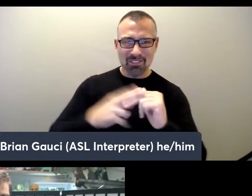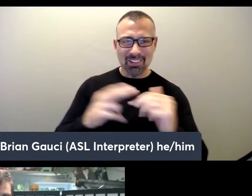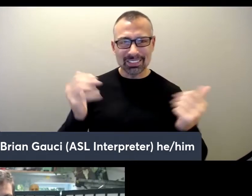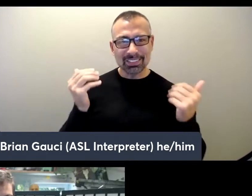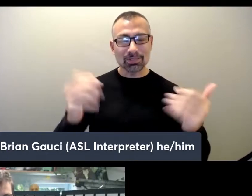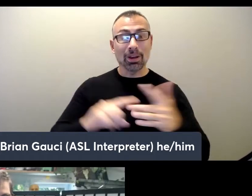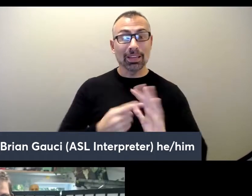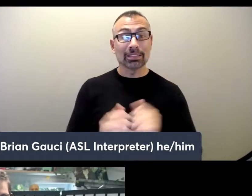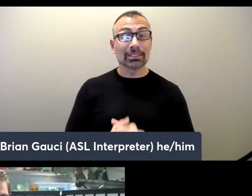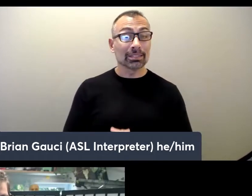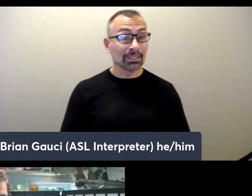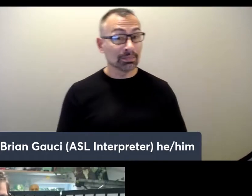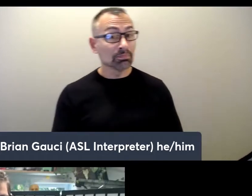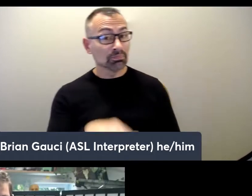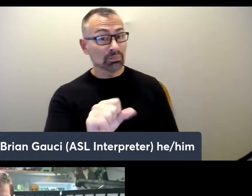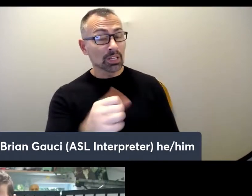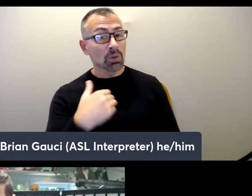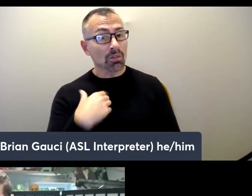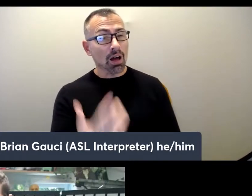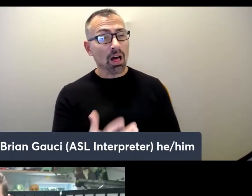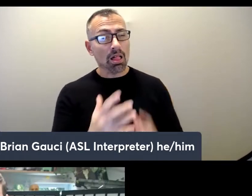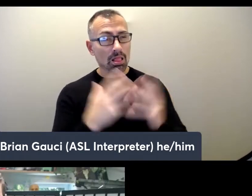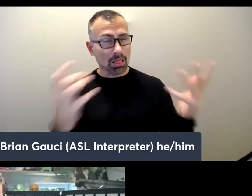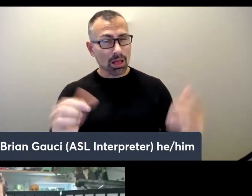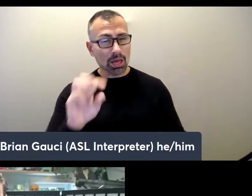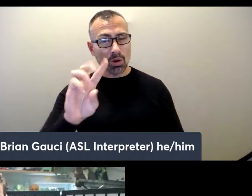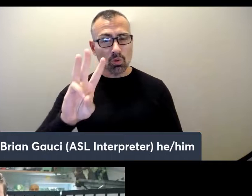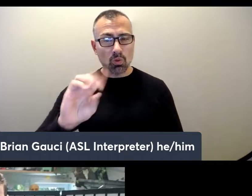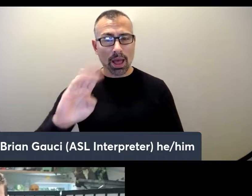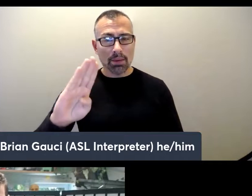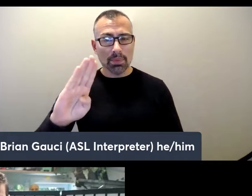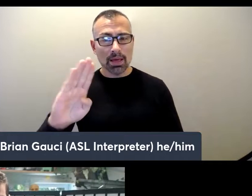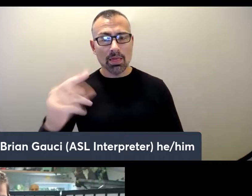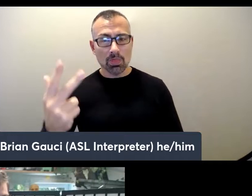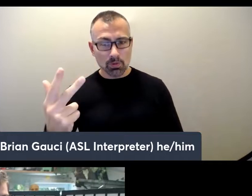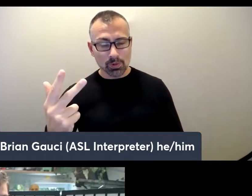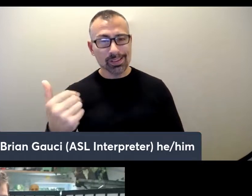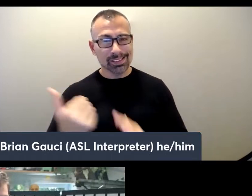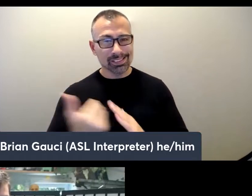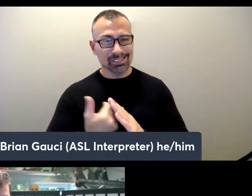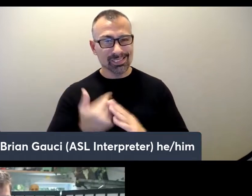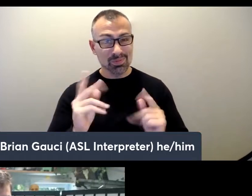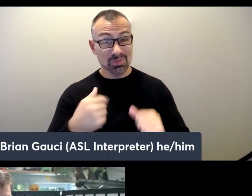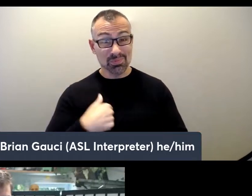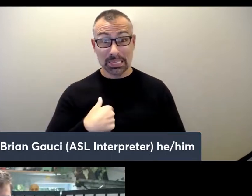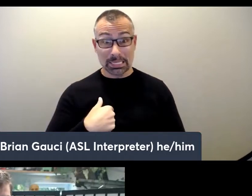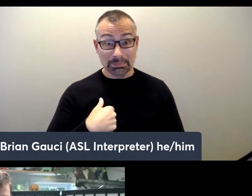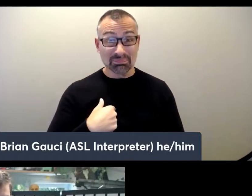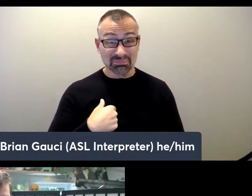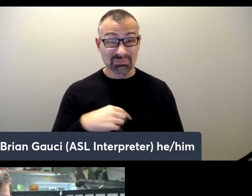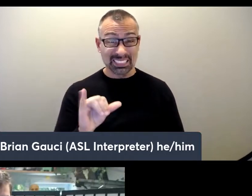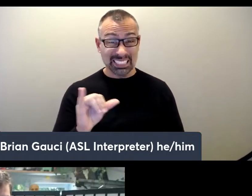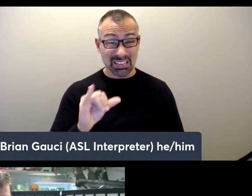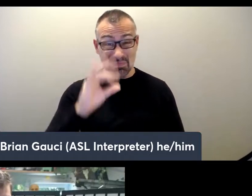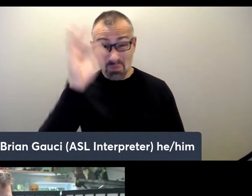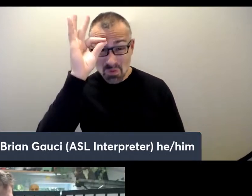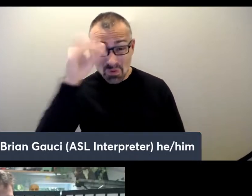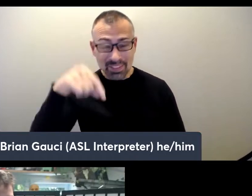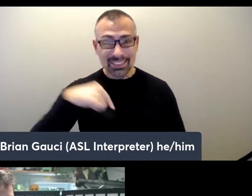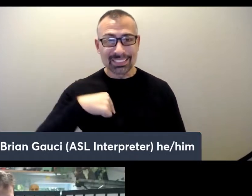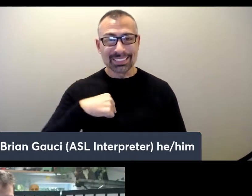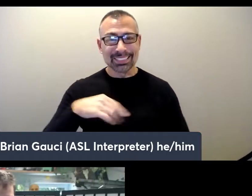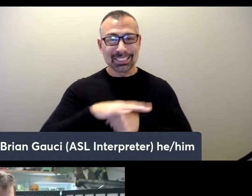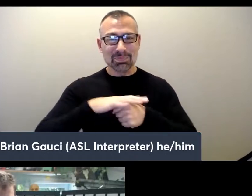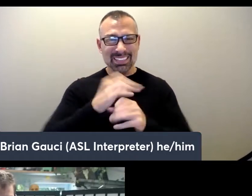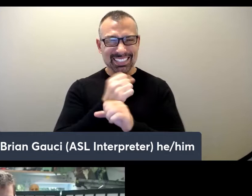of Web3 newbies. I know I definitely am. Anyone else Okay. is totally. It's a safe space to be able to have